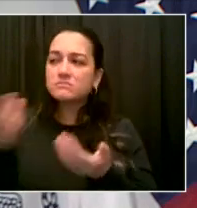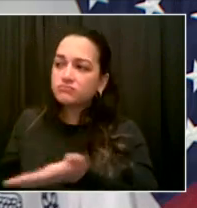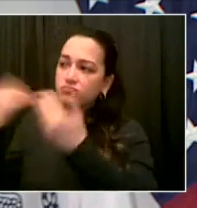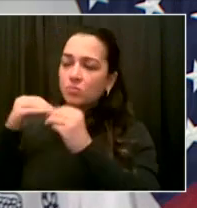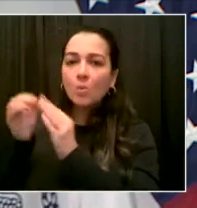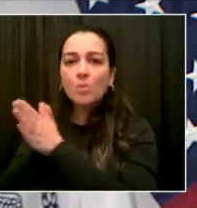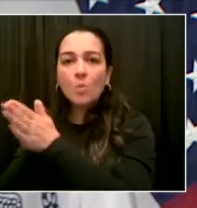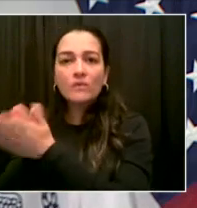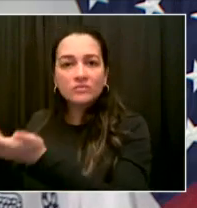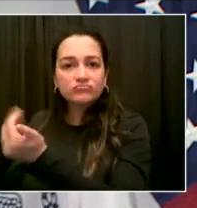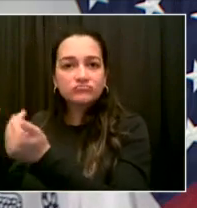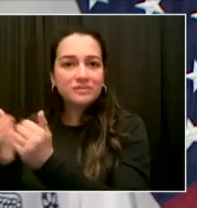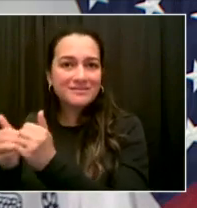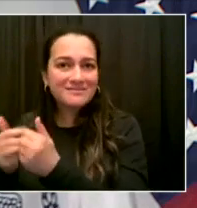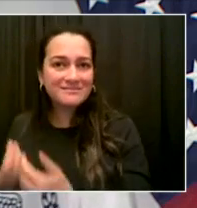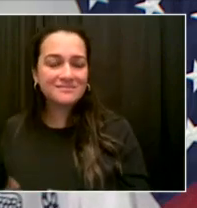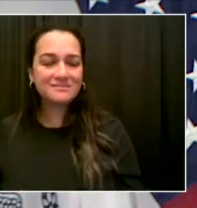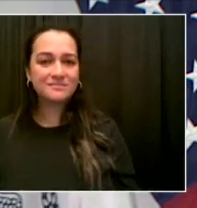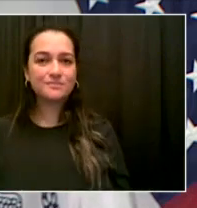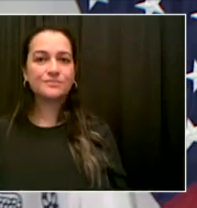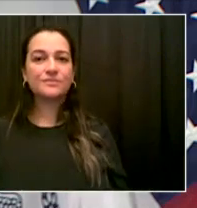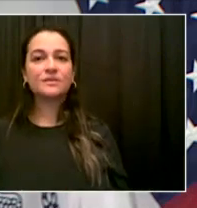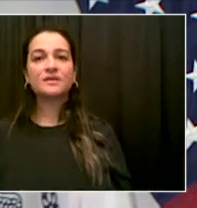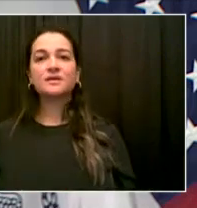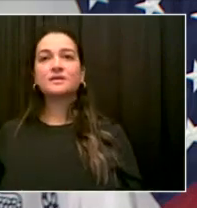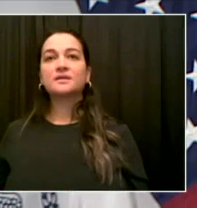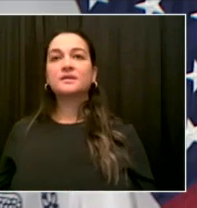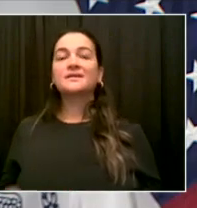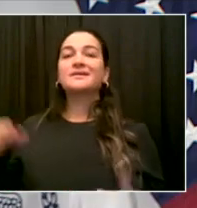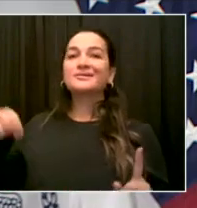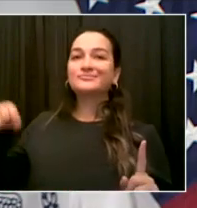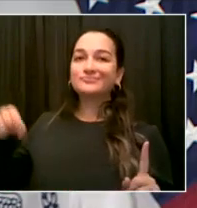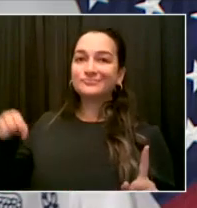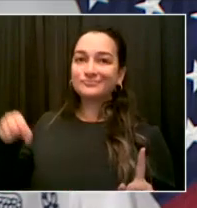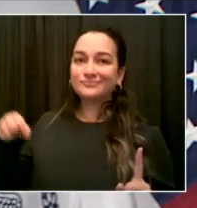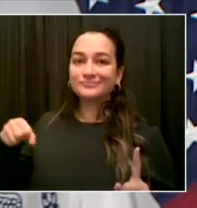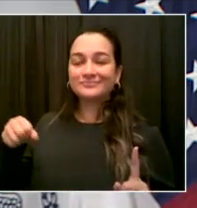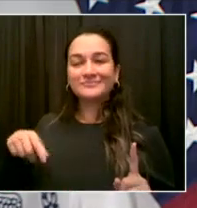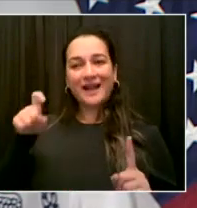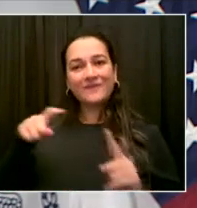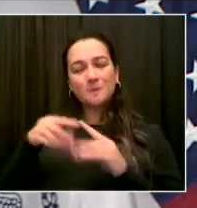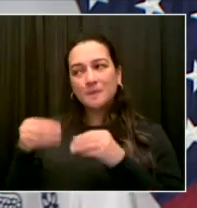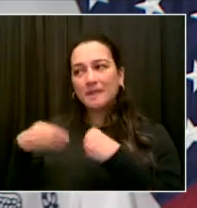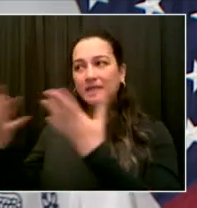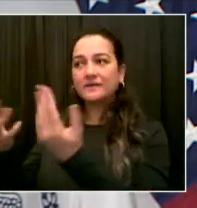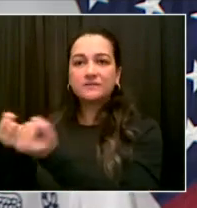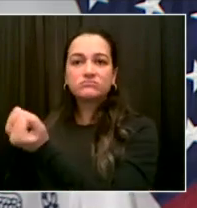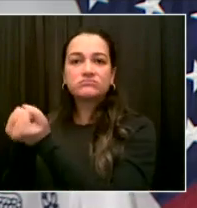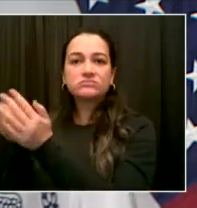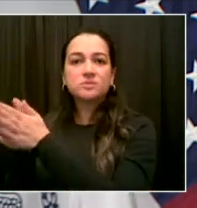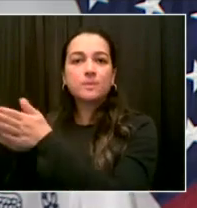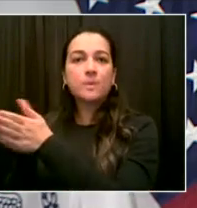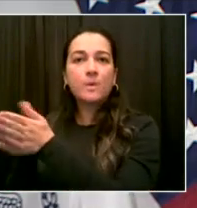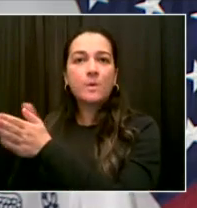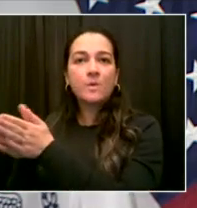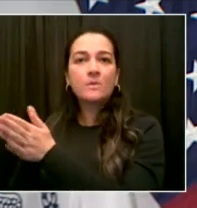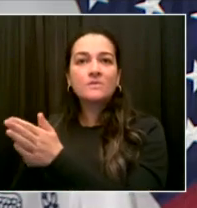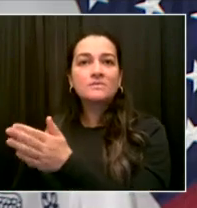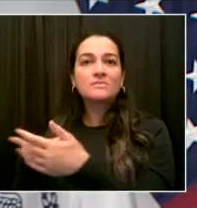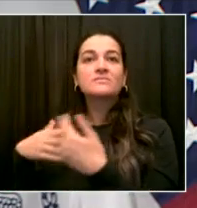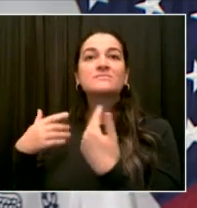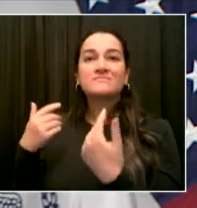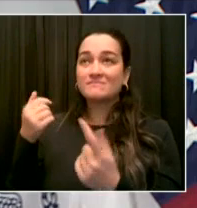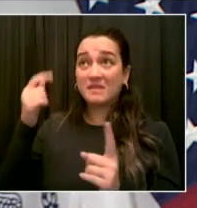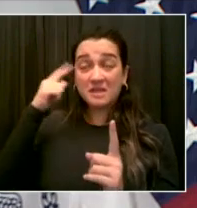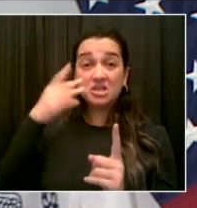employees, but also people in general, different forms of incentives. We're going to be saying more on that in the coming days. But I definitely think we've gotten to a point